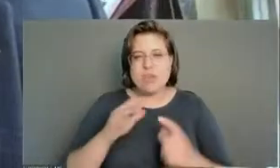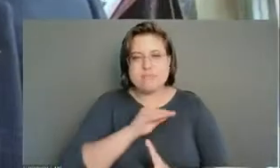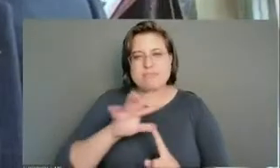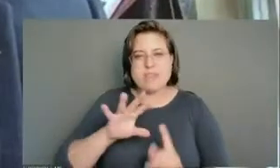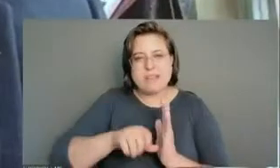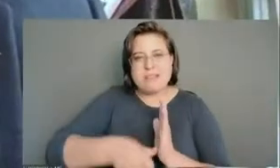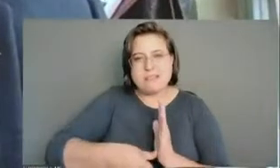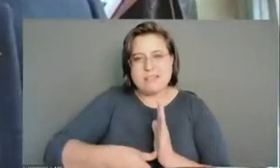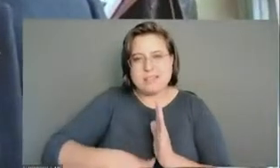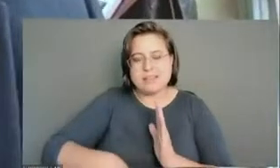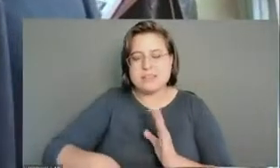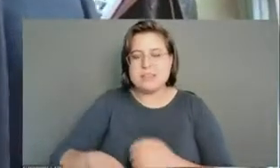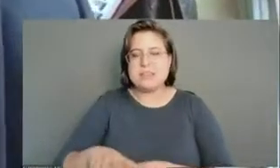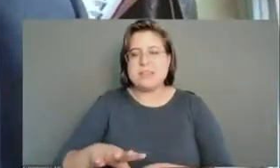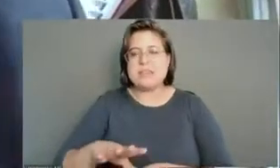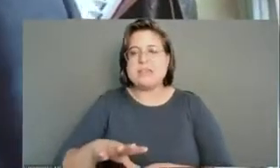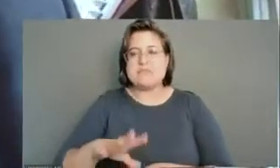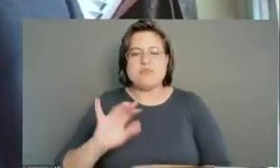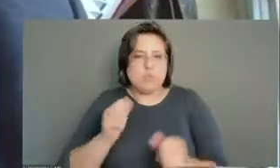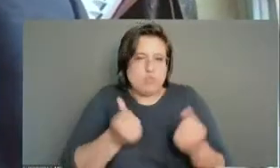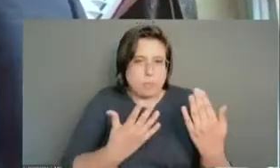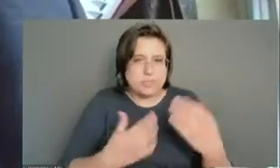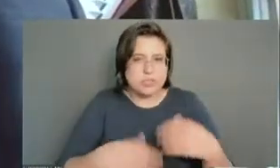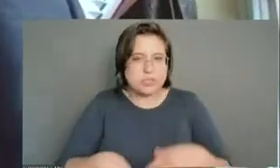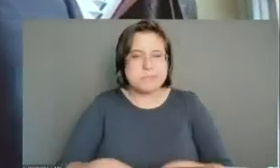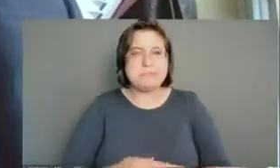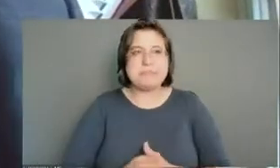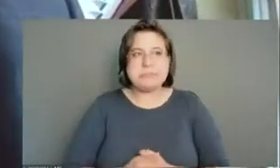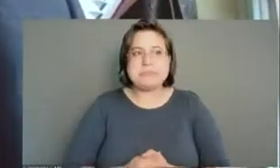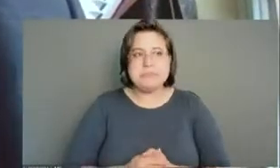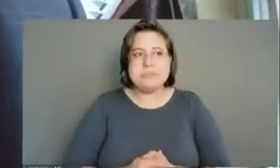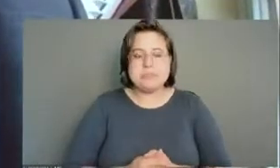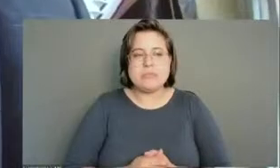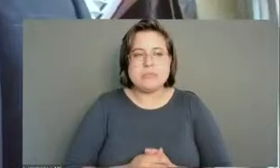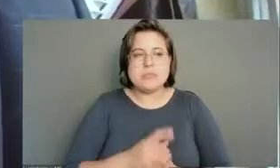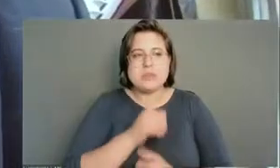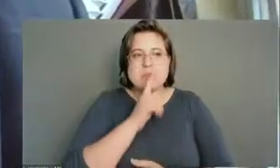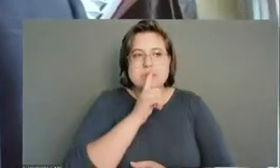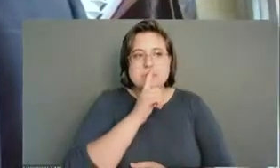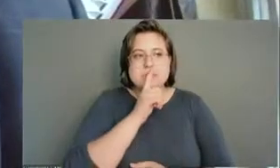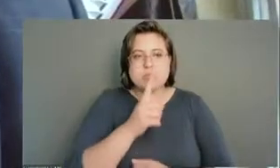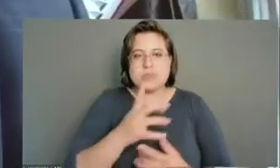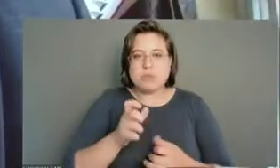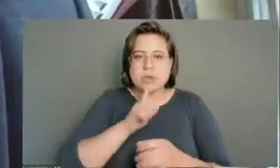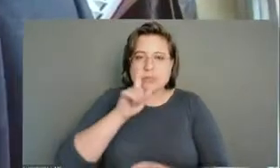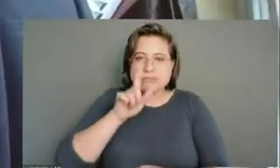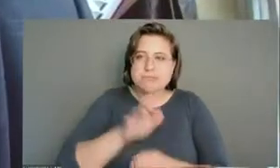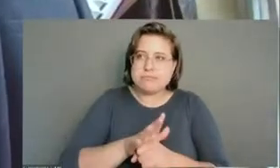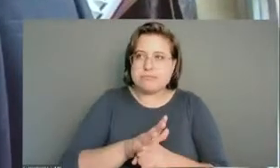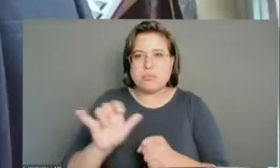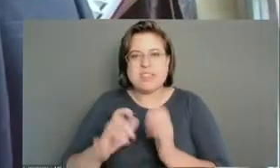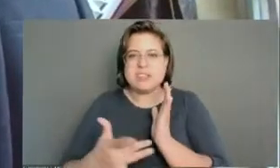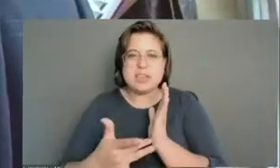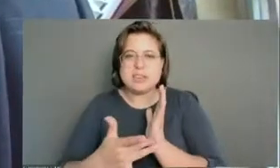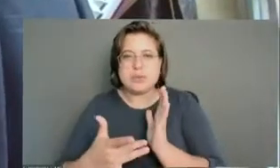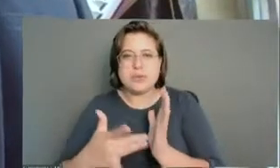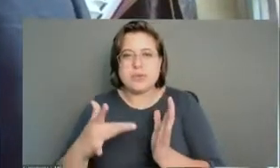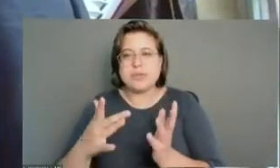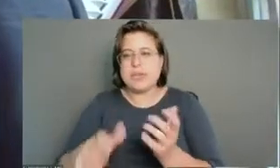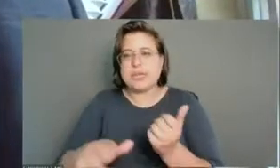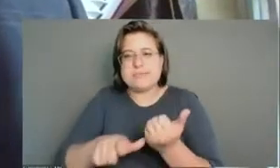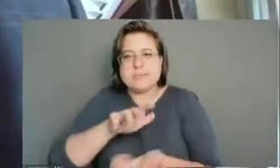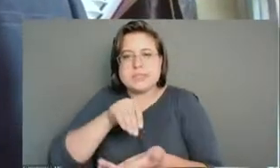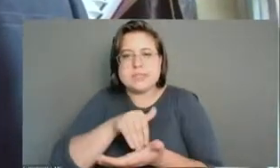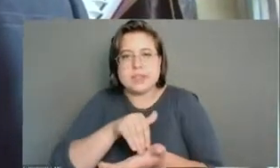those recommendations that we are really wanting to ensure, like the Technical Assistance Center and other recommendations,